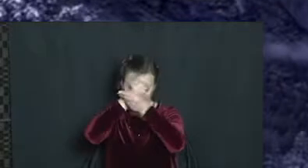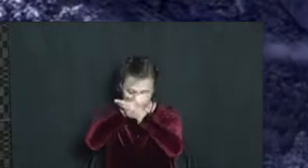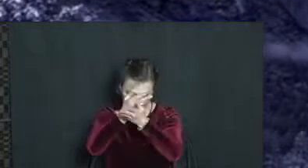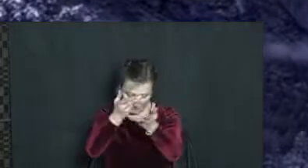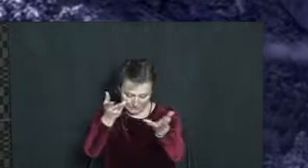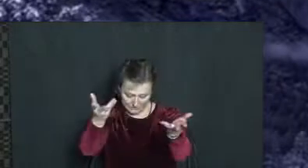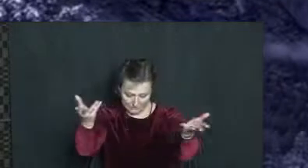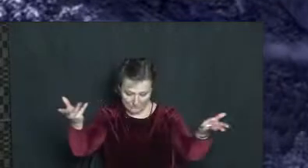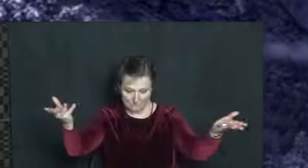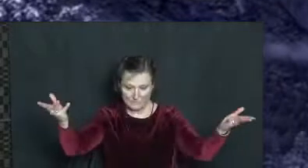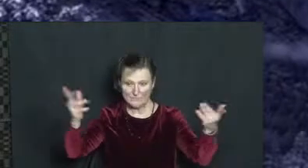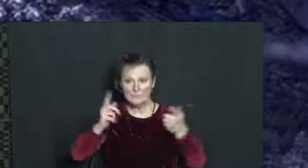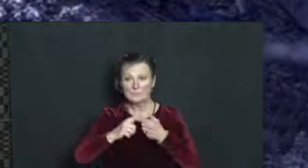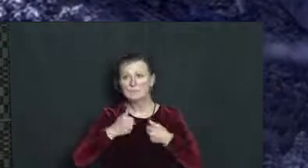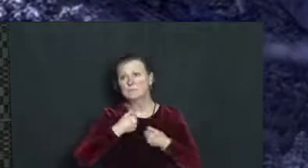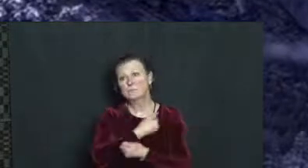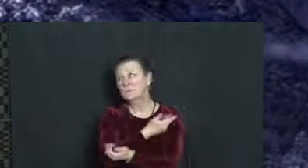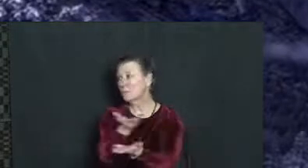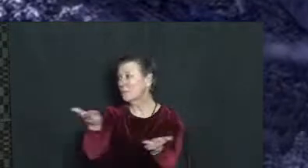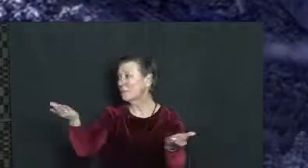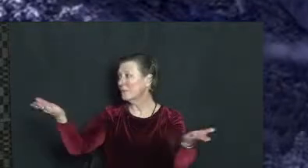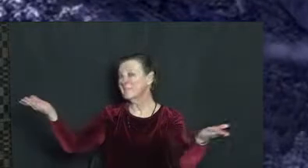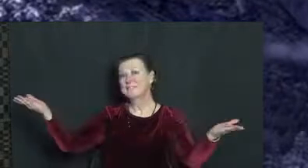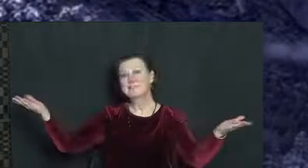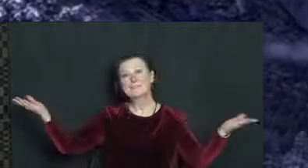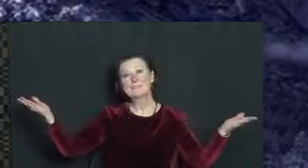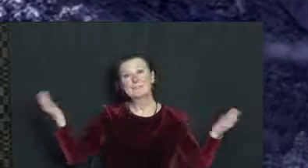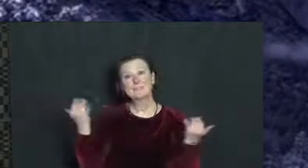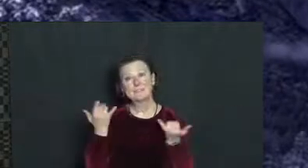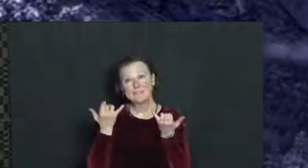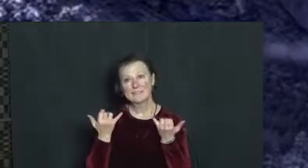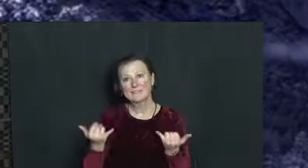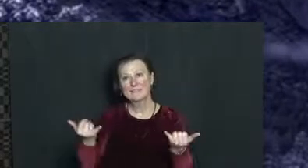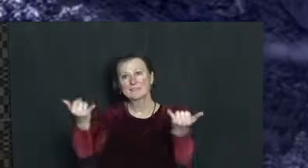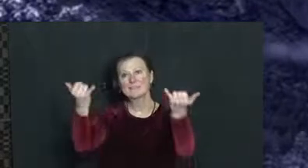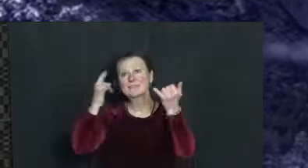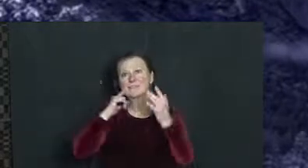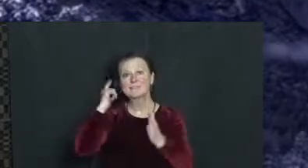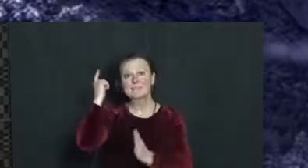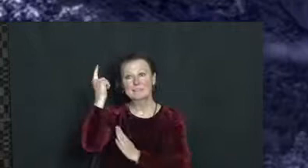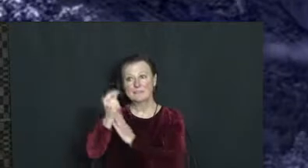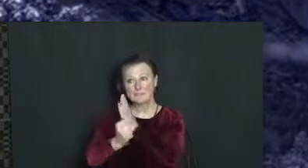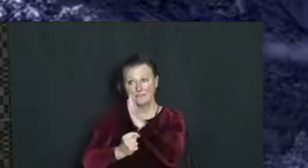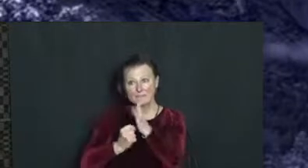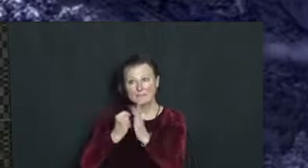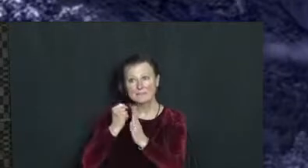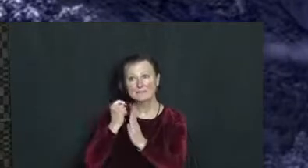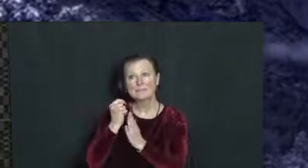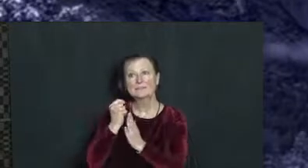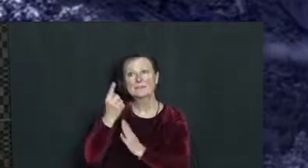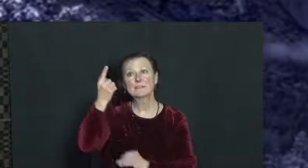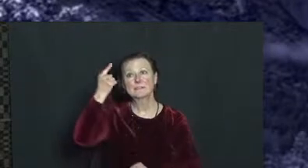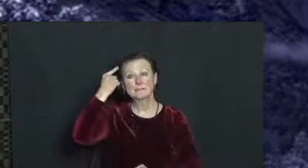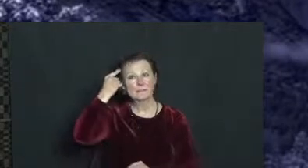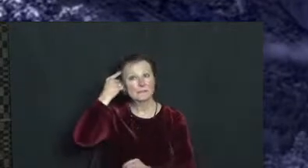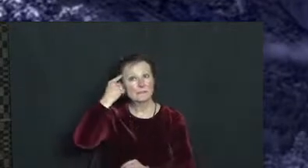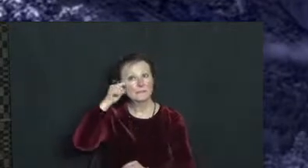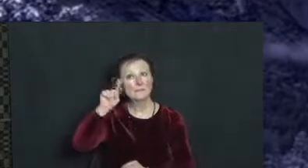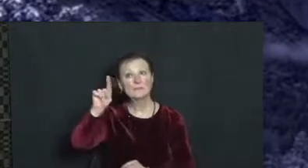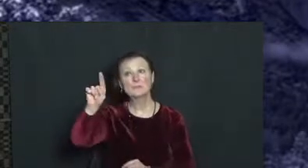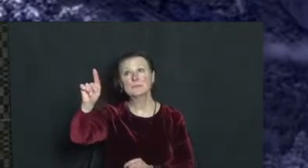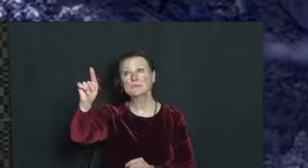good will to all. This is a